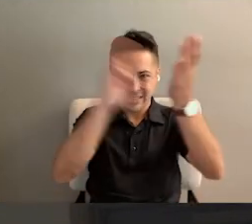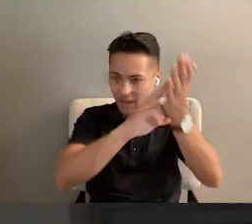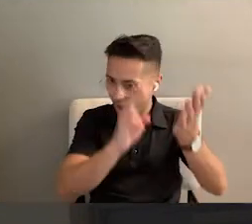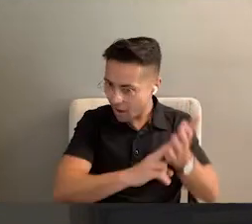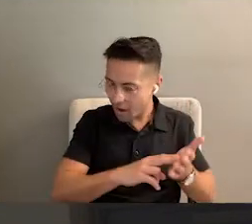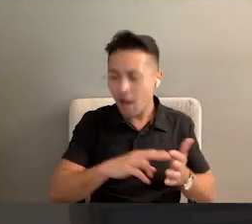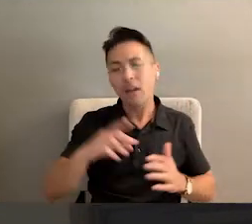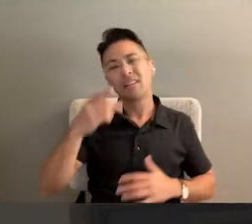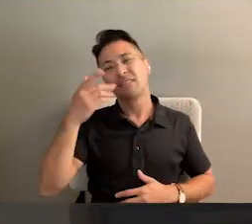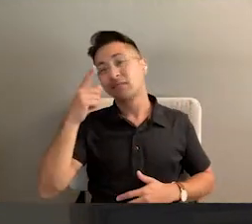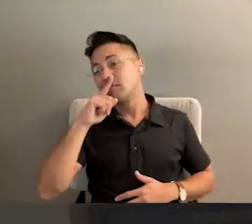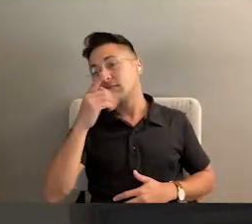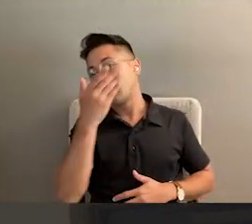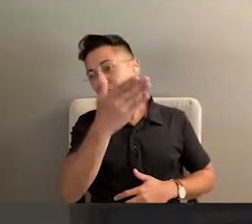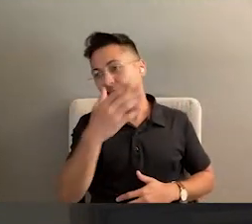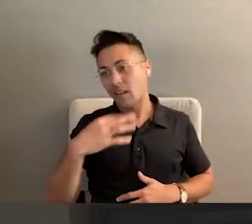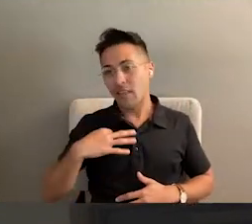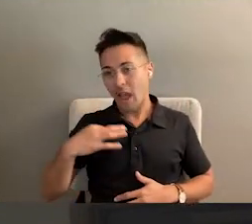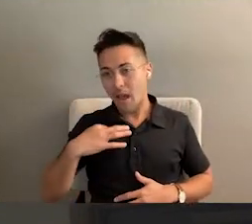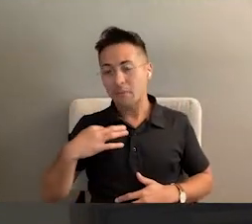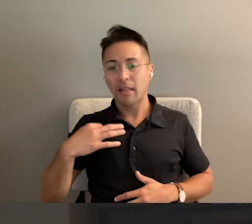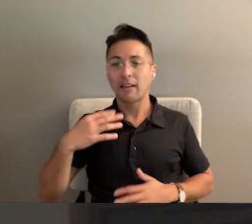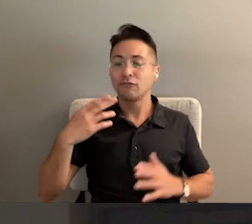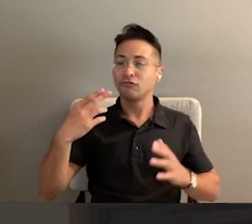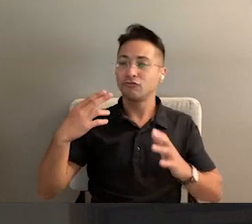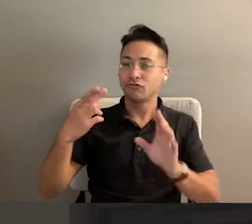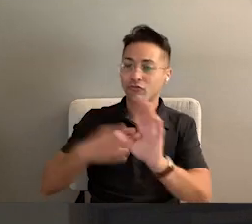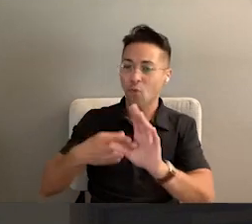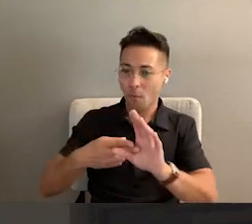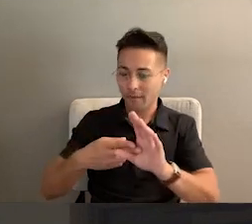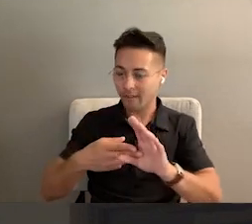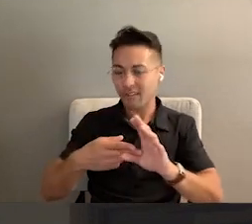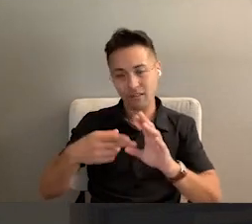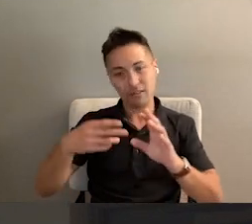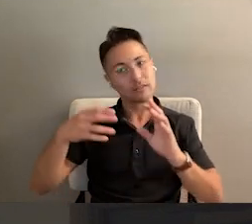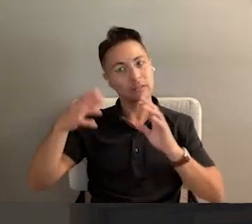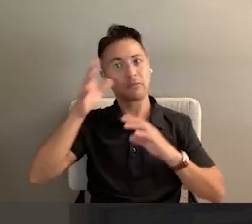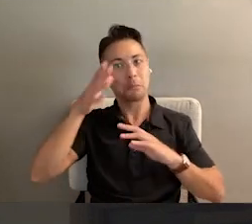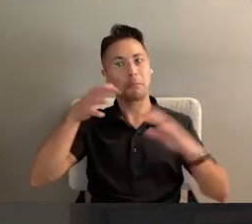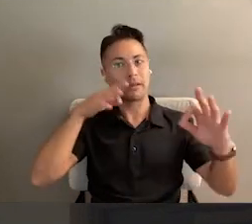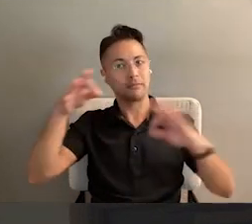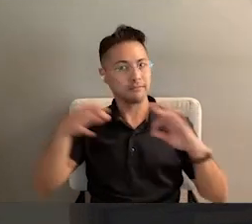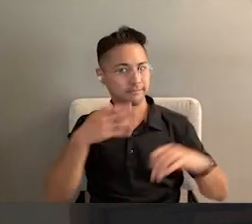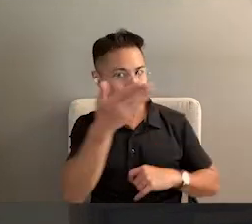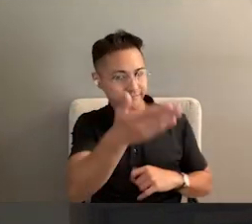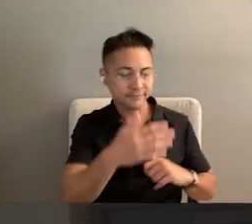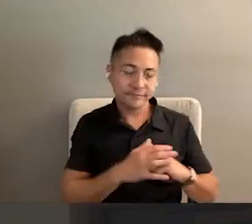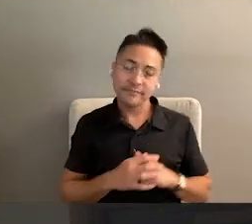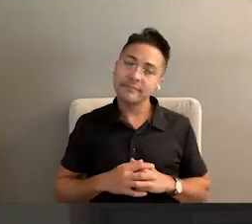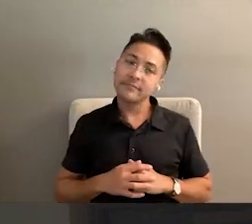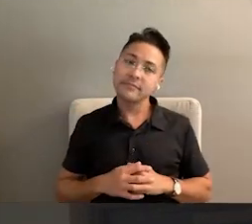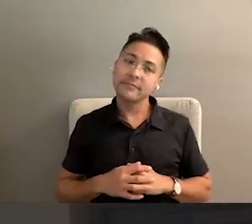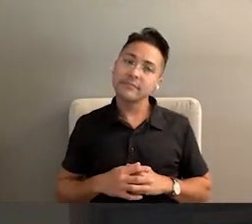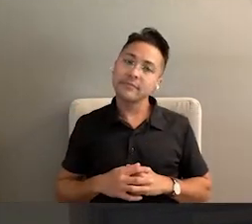There are ways things have to be signed. There are ways, but it's all explained within that application and enrollment.